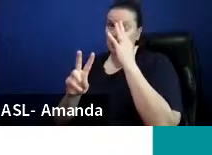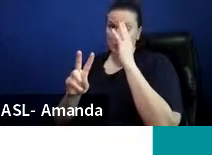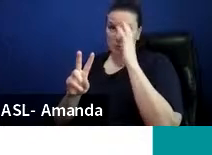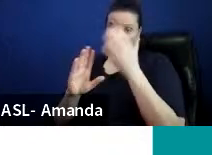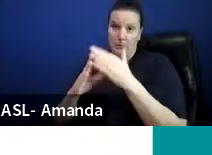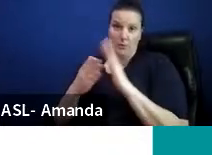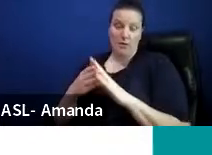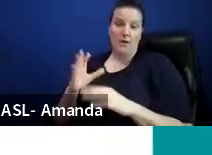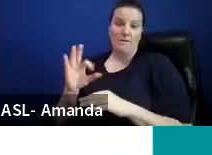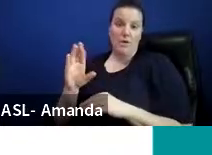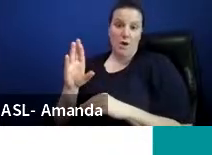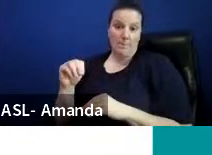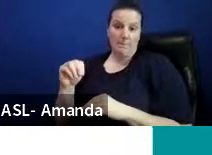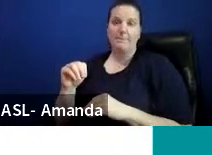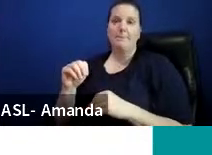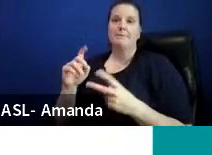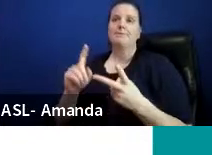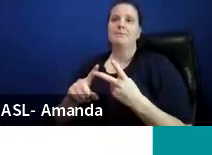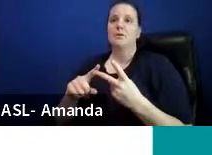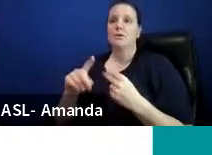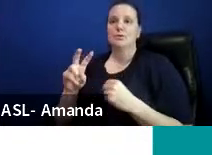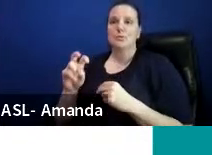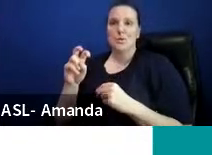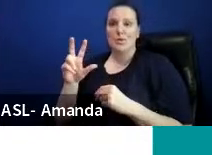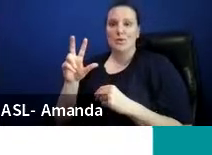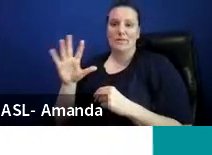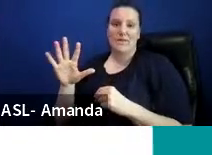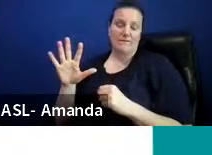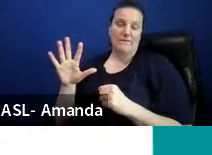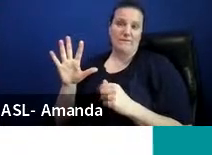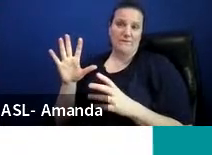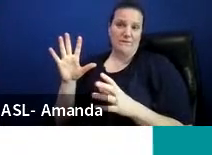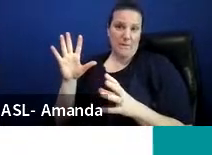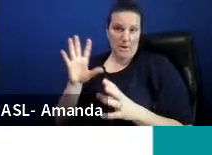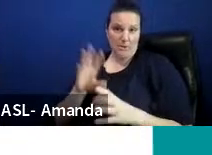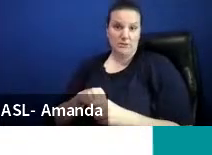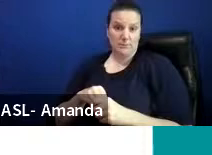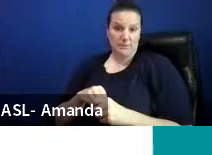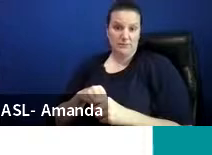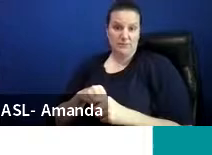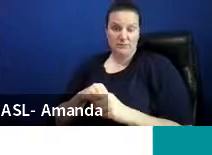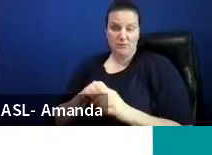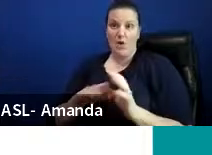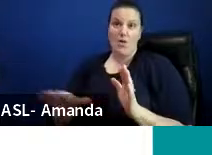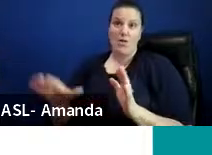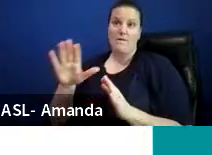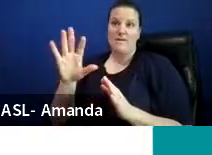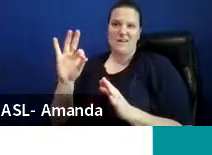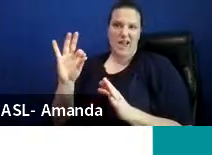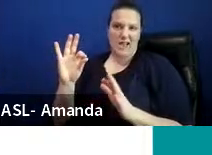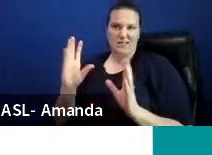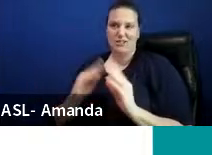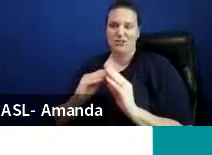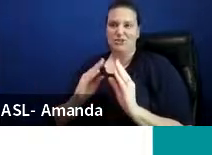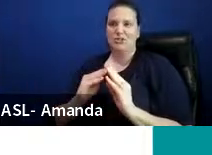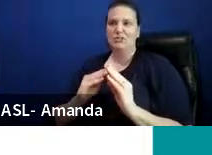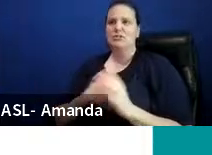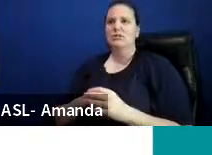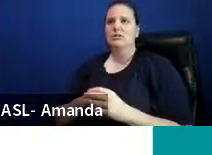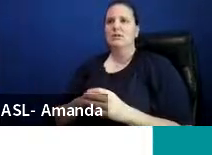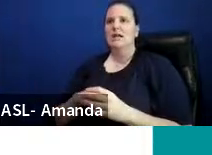forums. We had 235 participants across these 9 sessions,